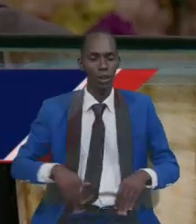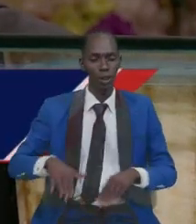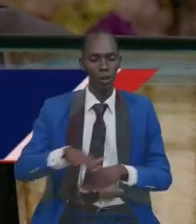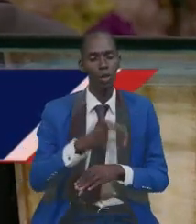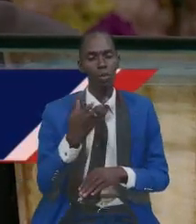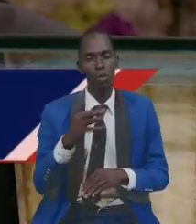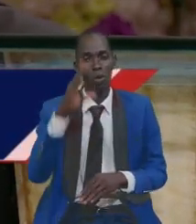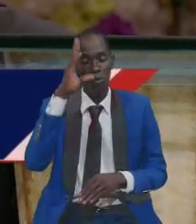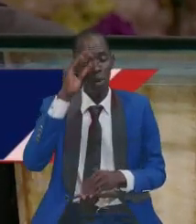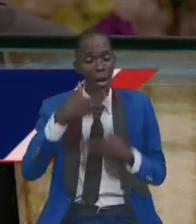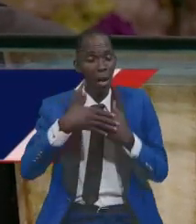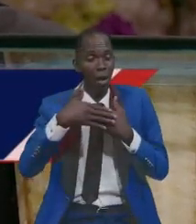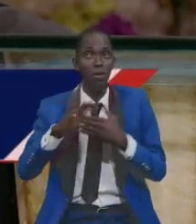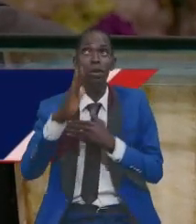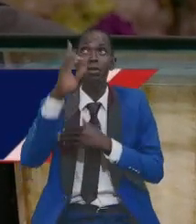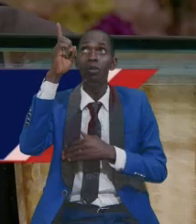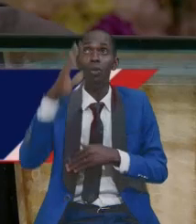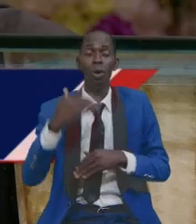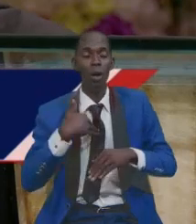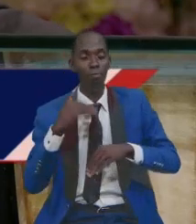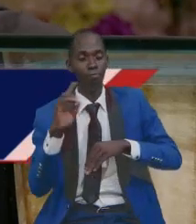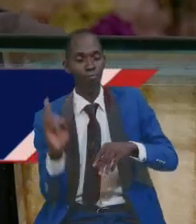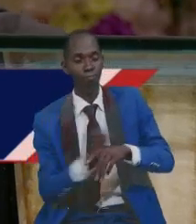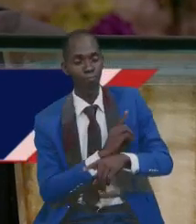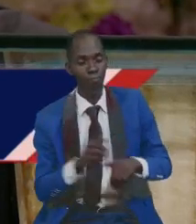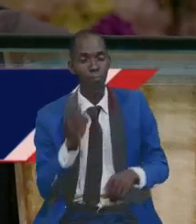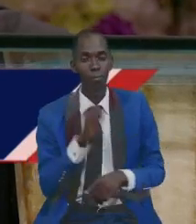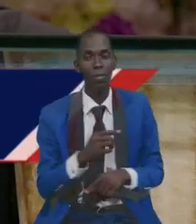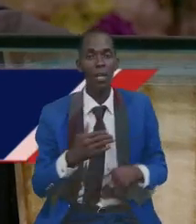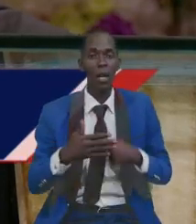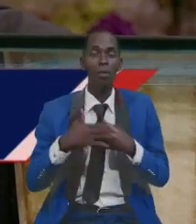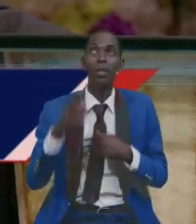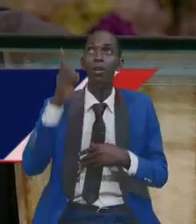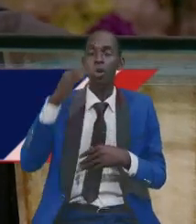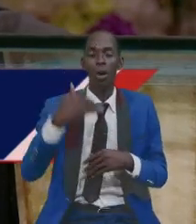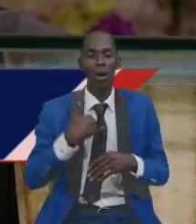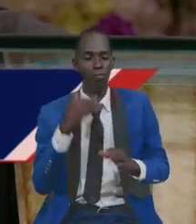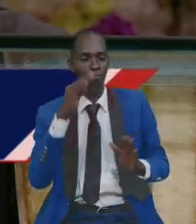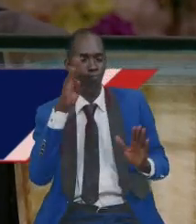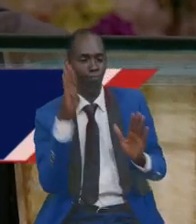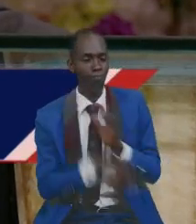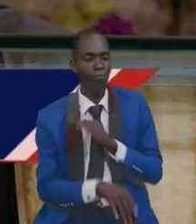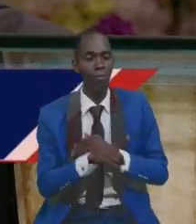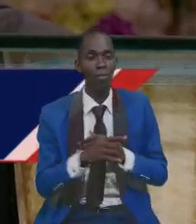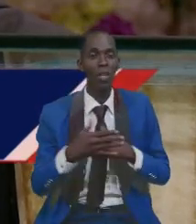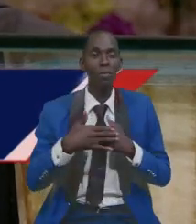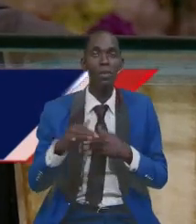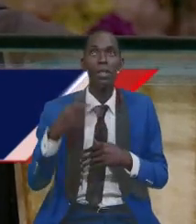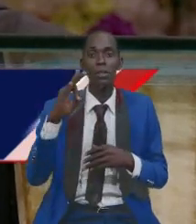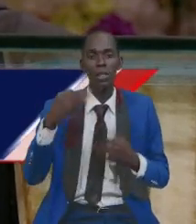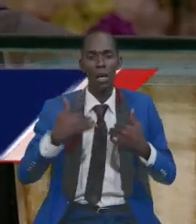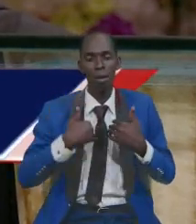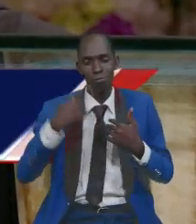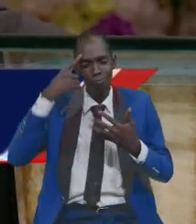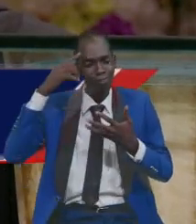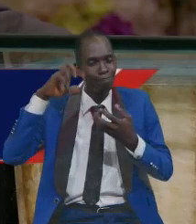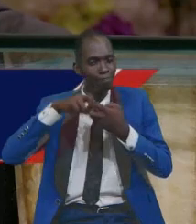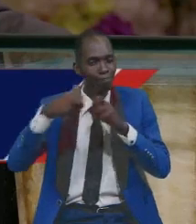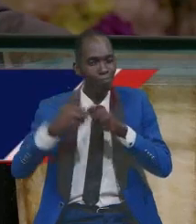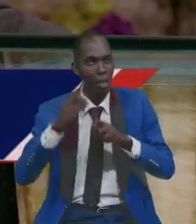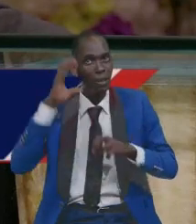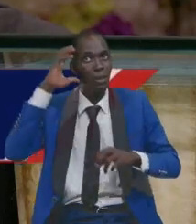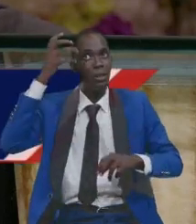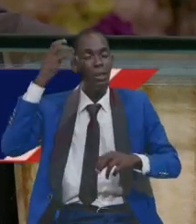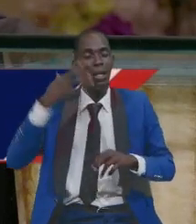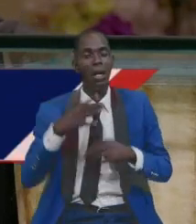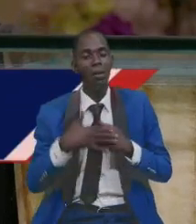the discipline, after the derangement, after the mental problem, after eating grass like